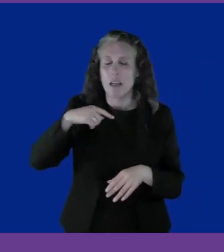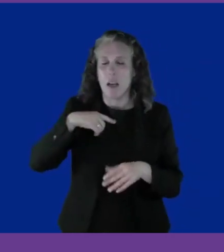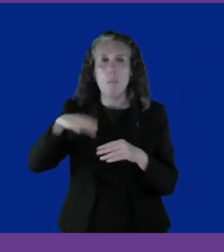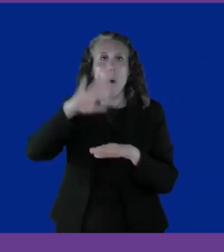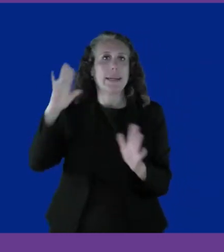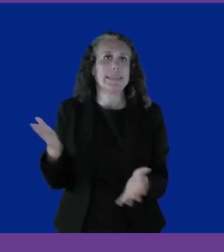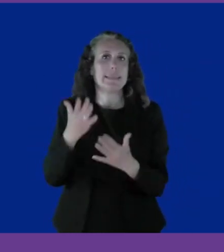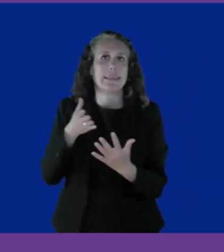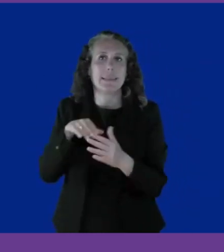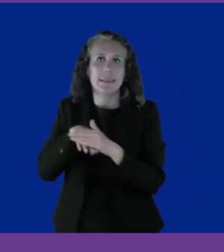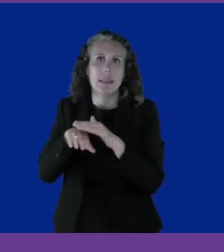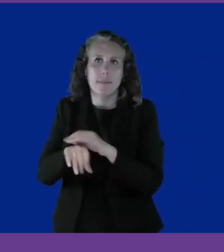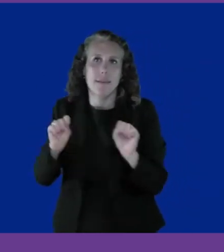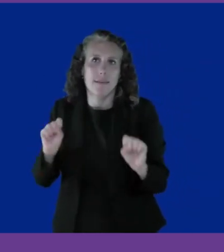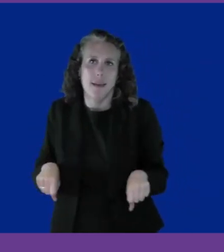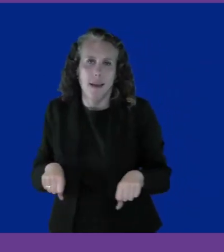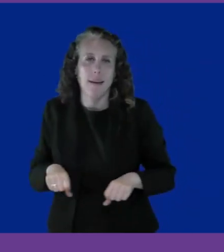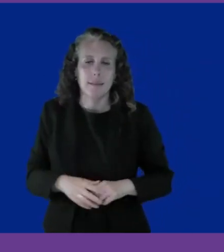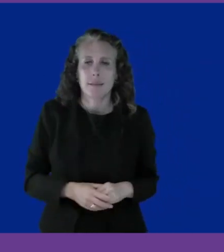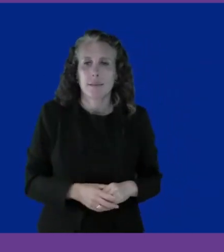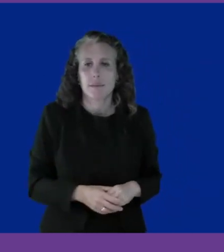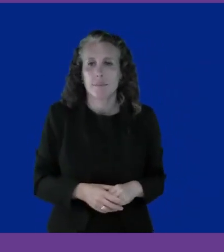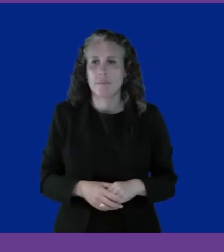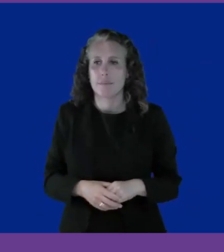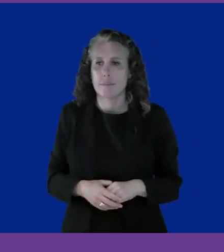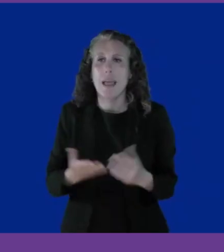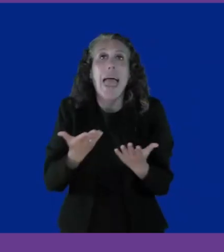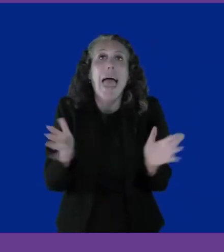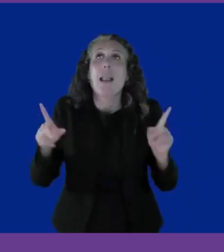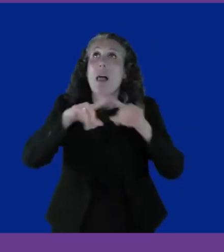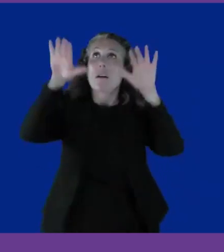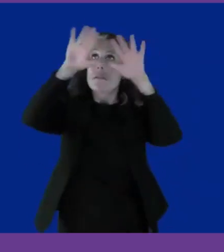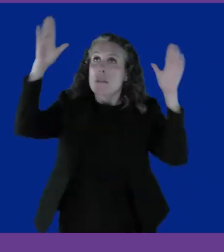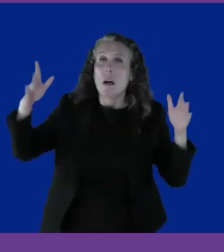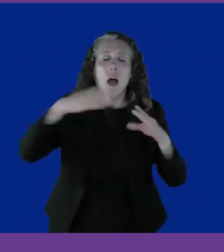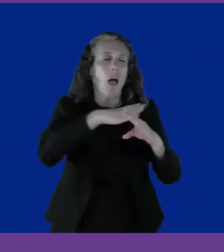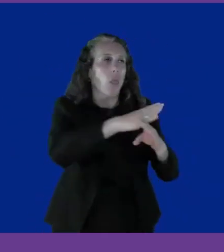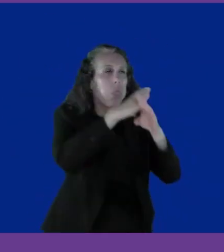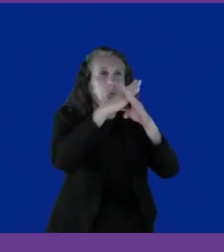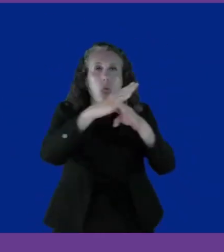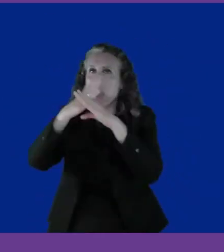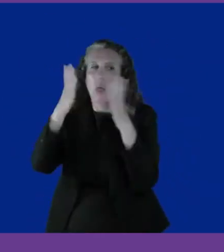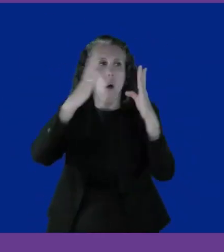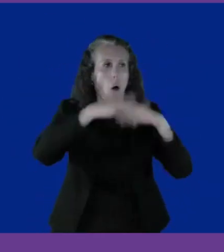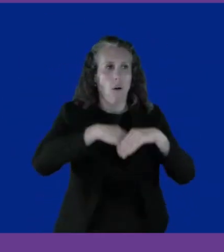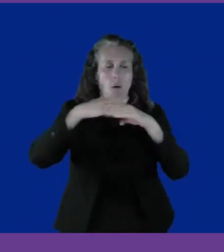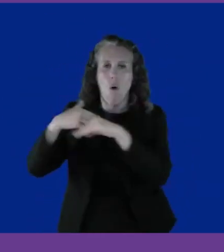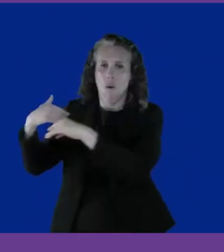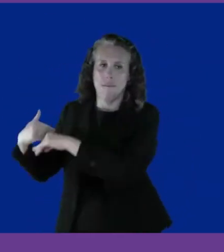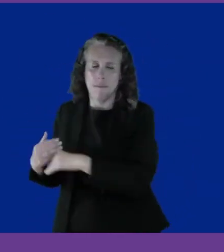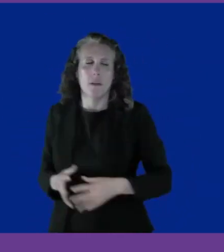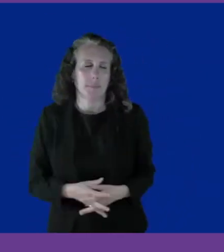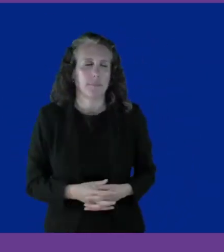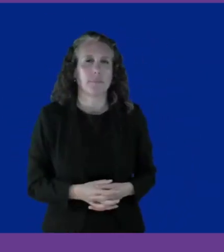in general, to eliminate architectural barriers. An additional element that